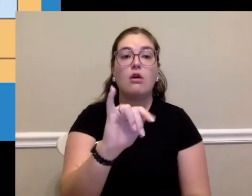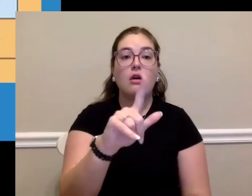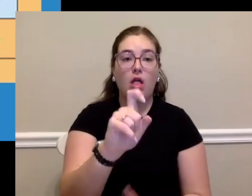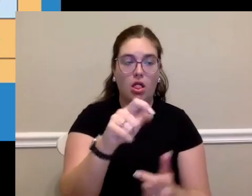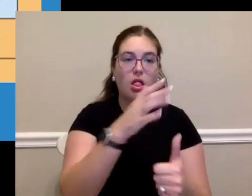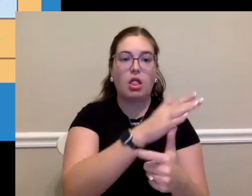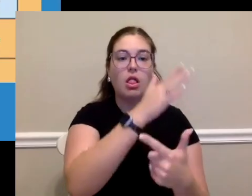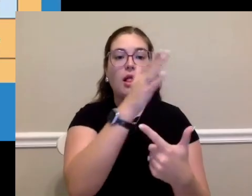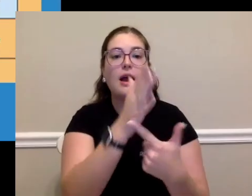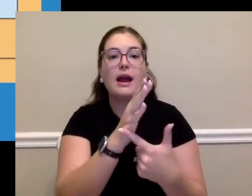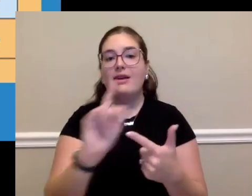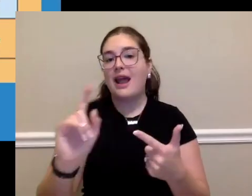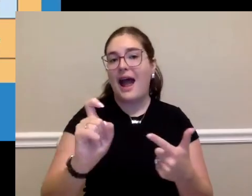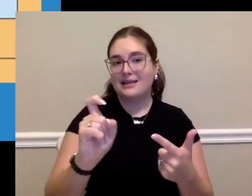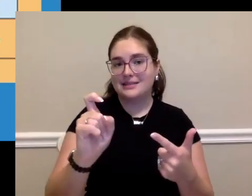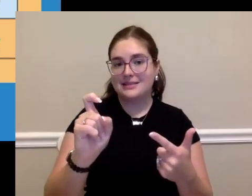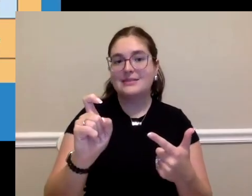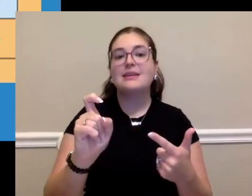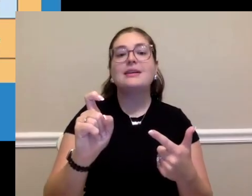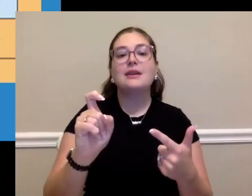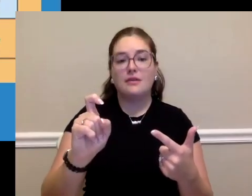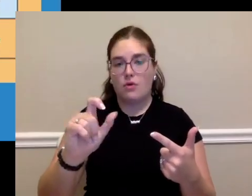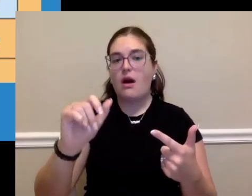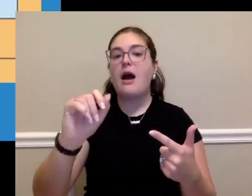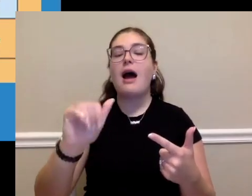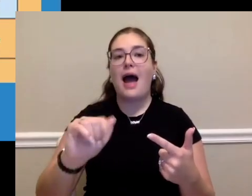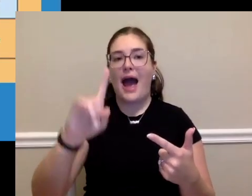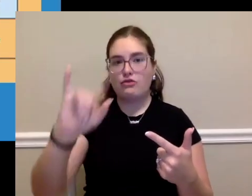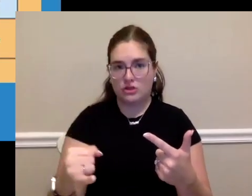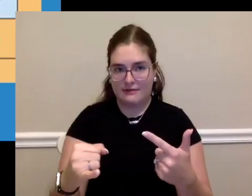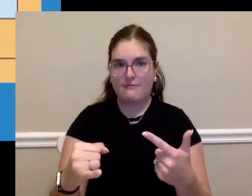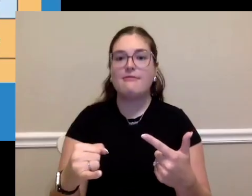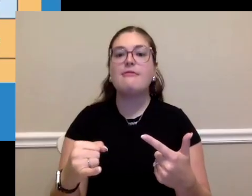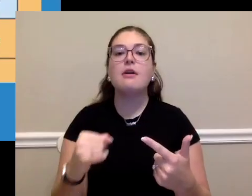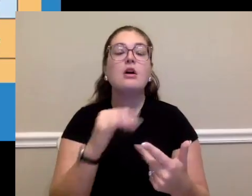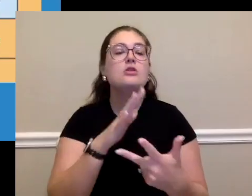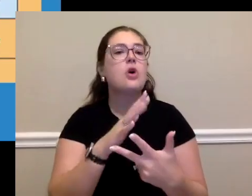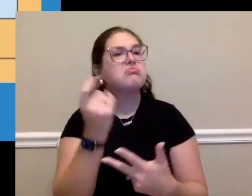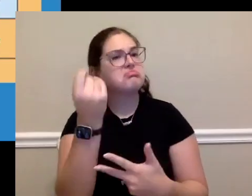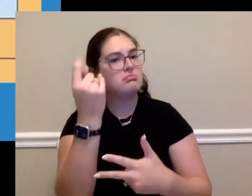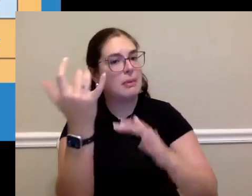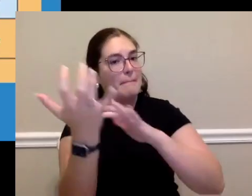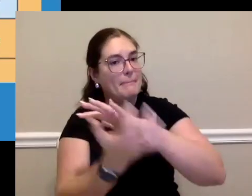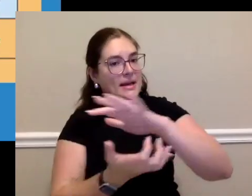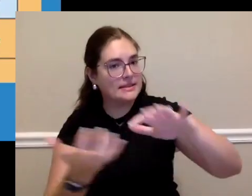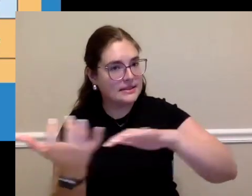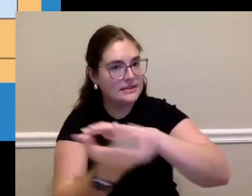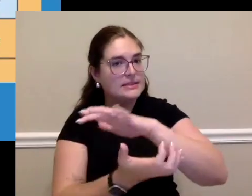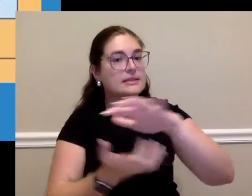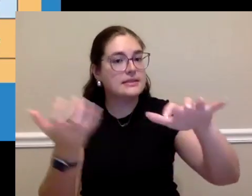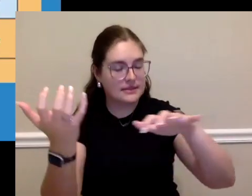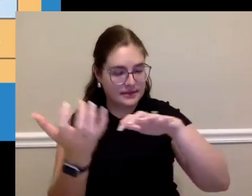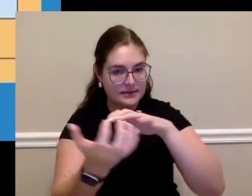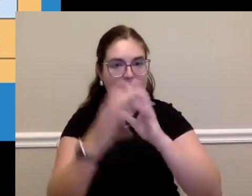using the final X for the adjective. So that was interesting because it was a mixed